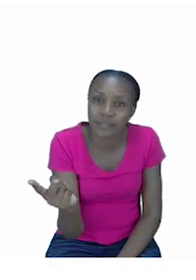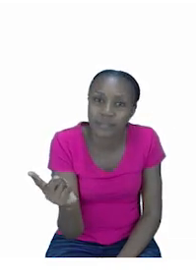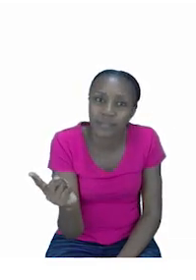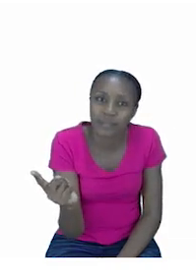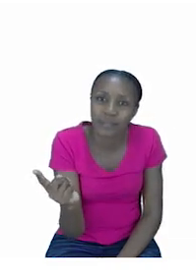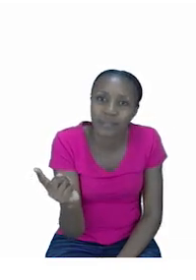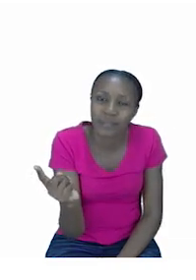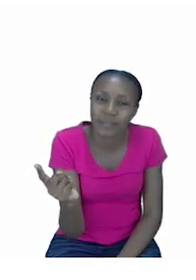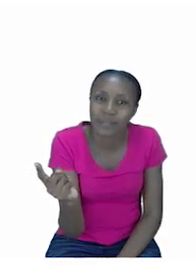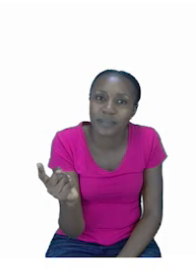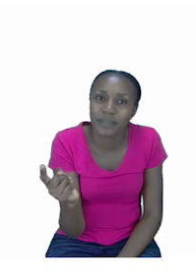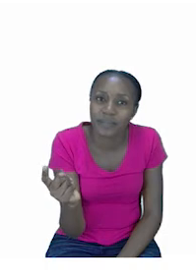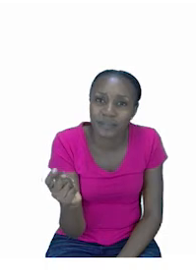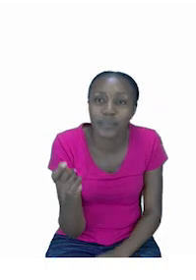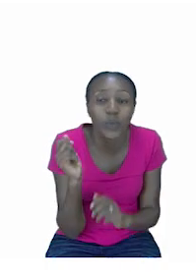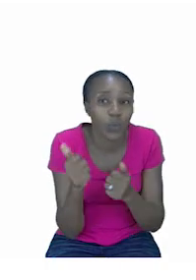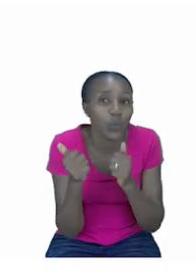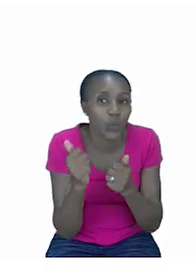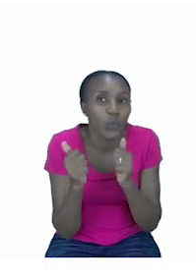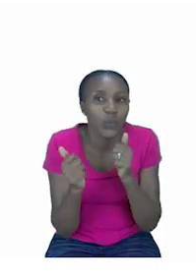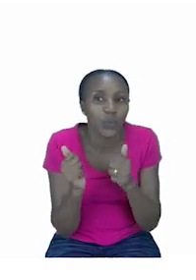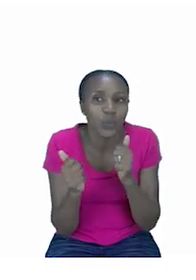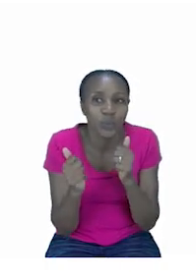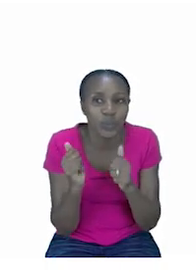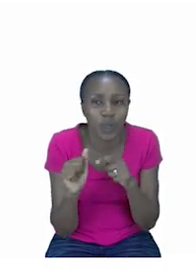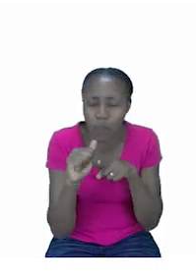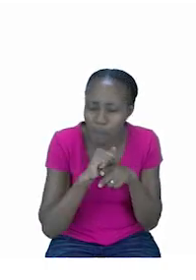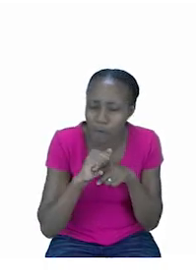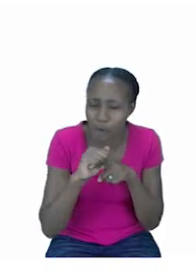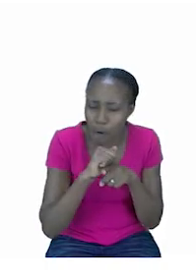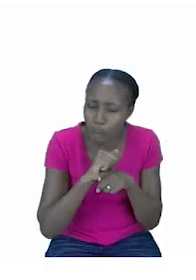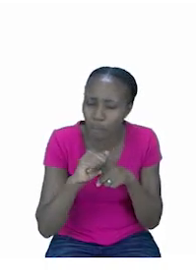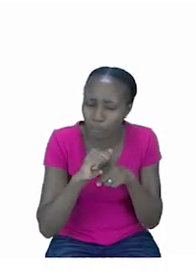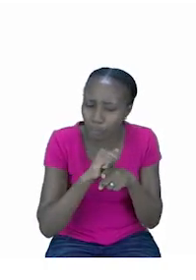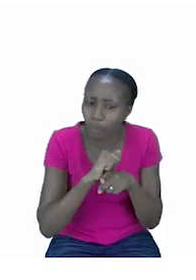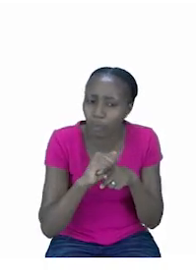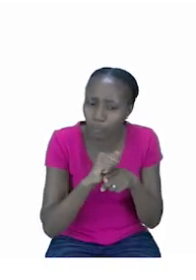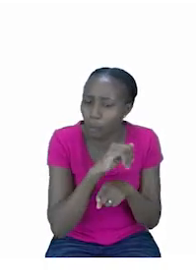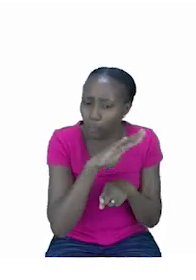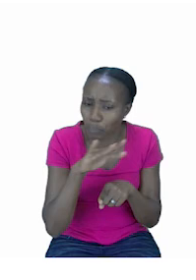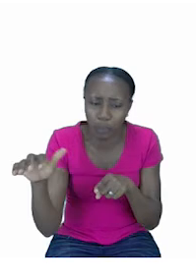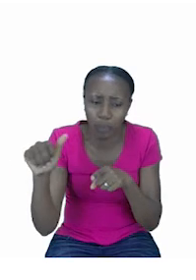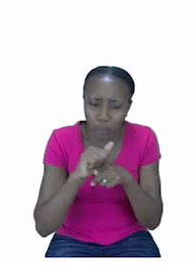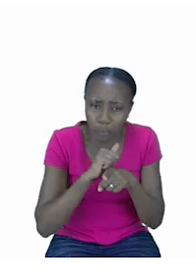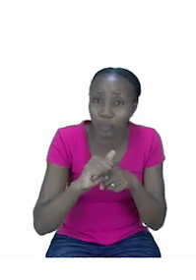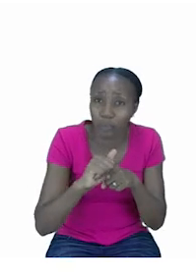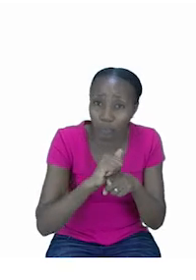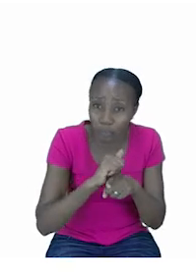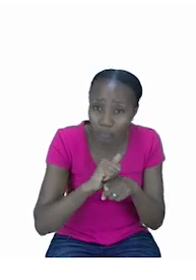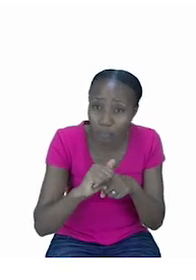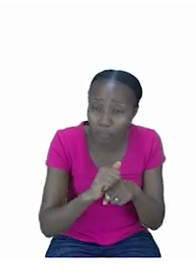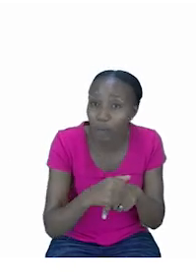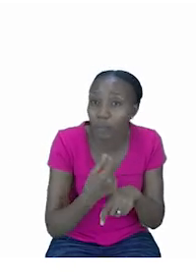They. Very good. You can practice the two at the bottom by